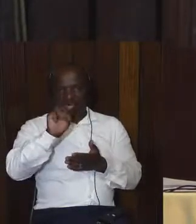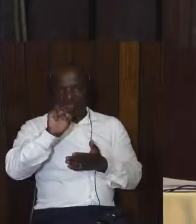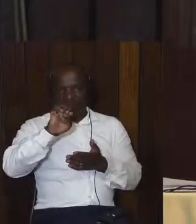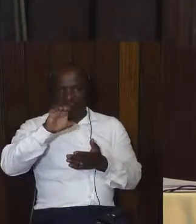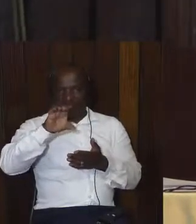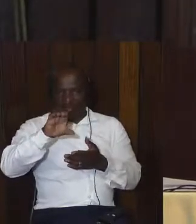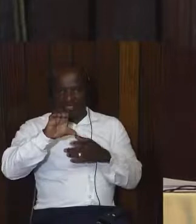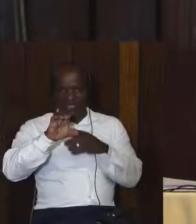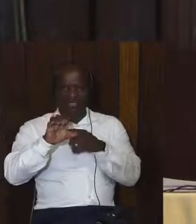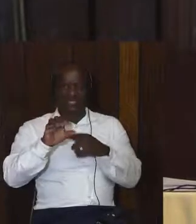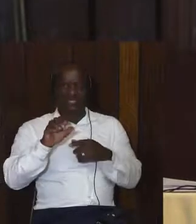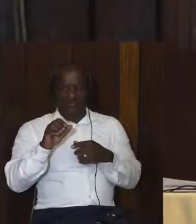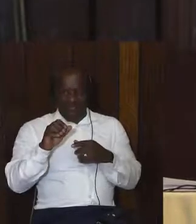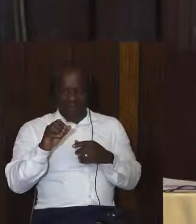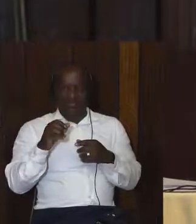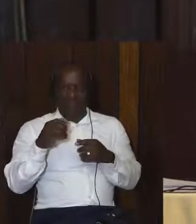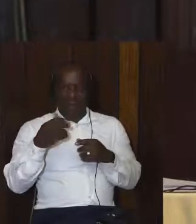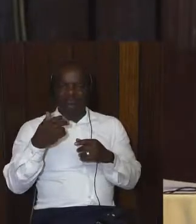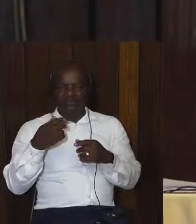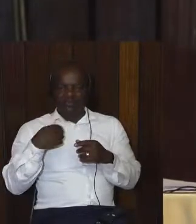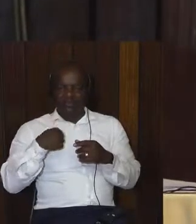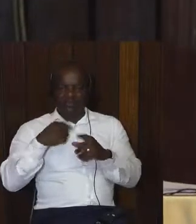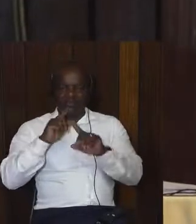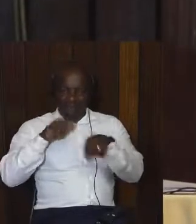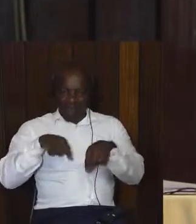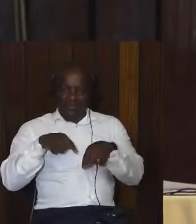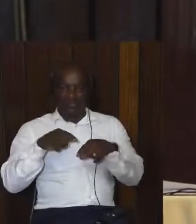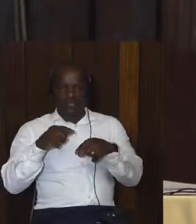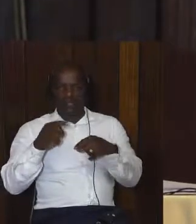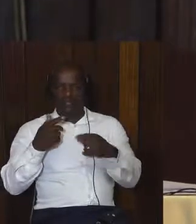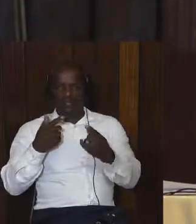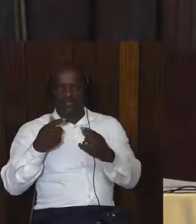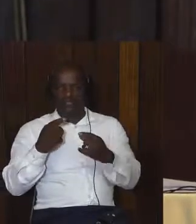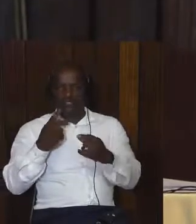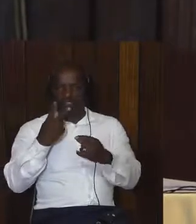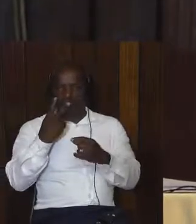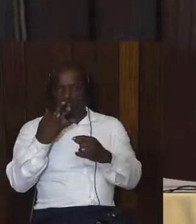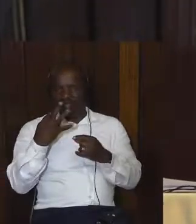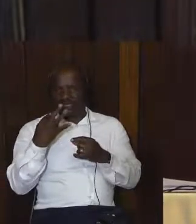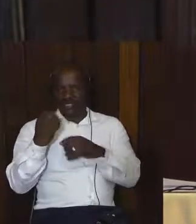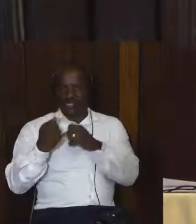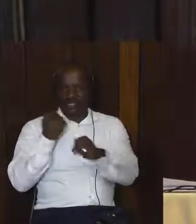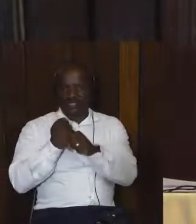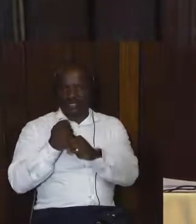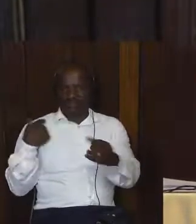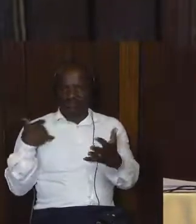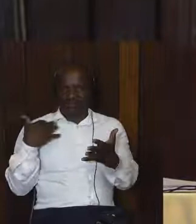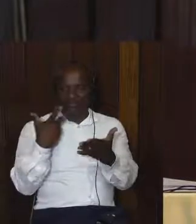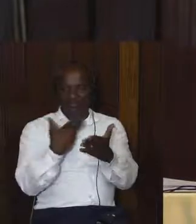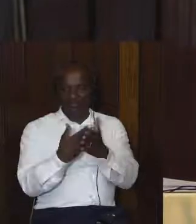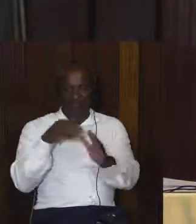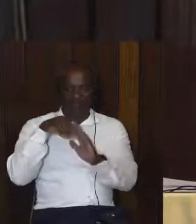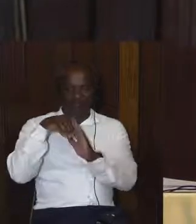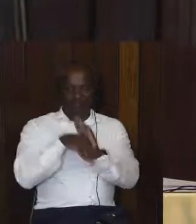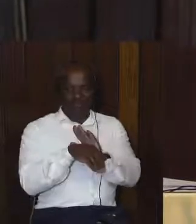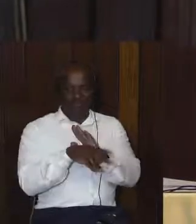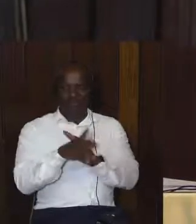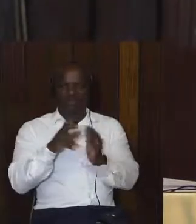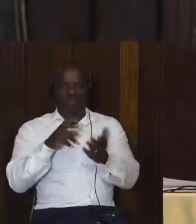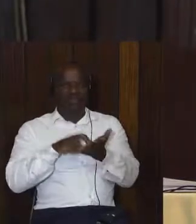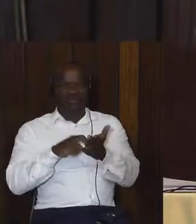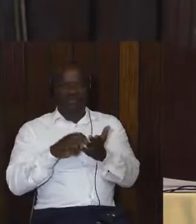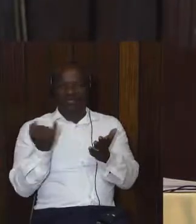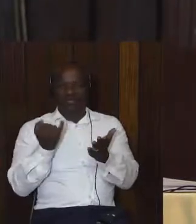politically to intervene on this matter. But 2-3 years down the line, we say we need political intervention. What kind of intervention are we looking